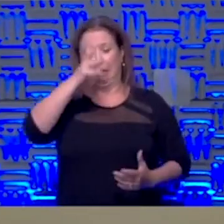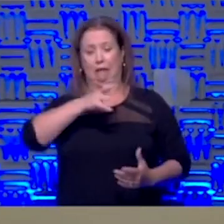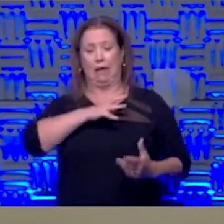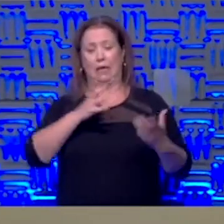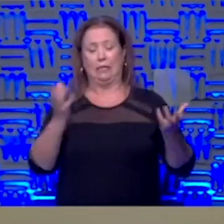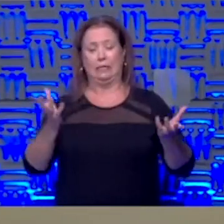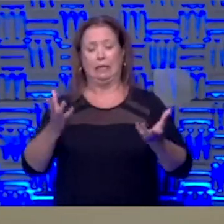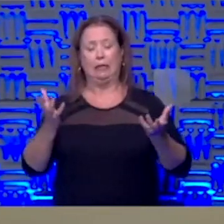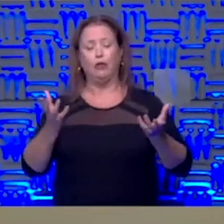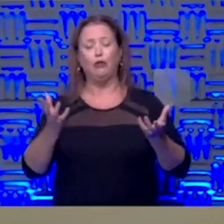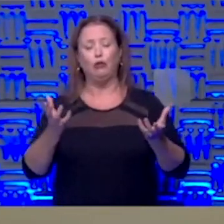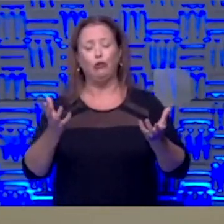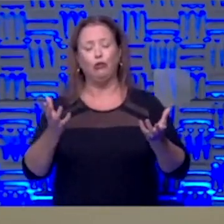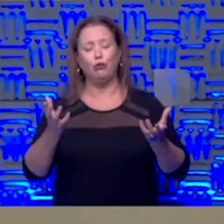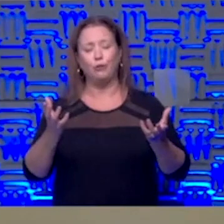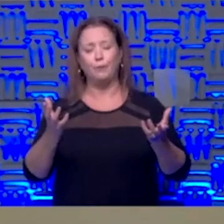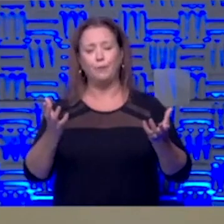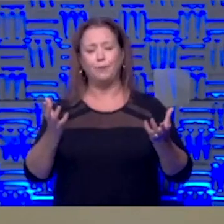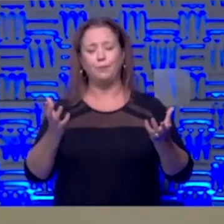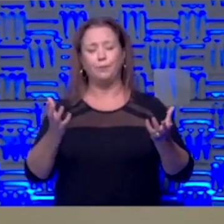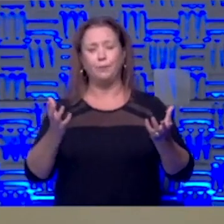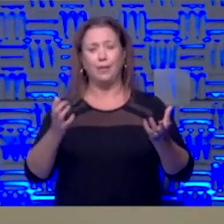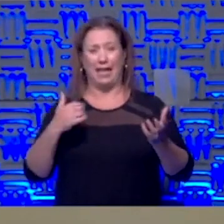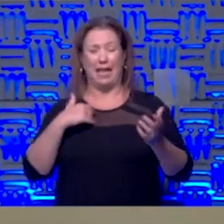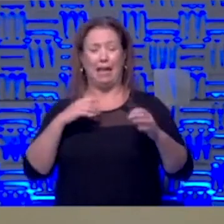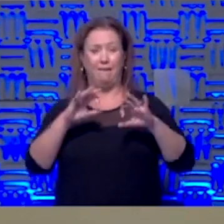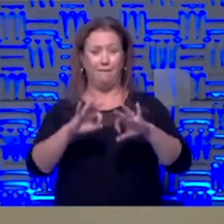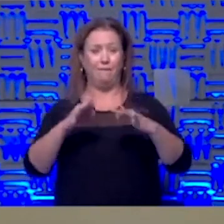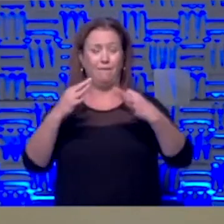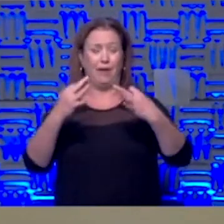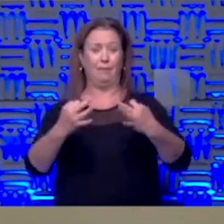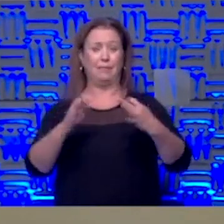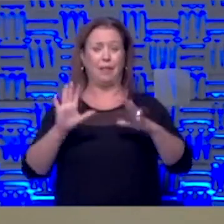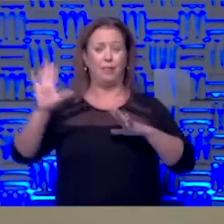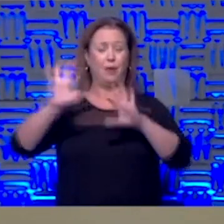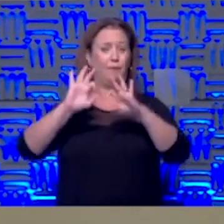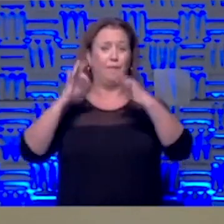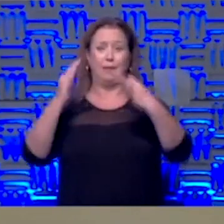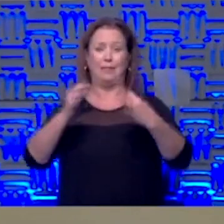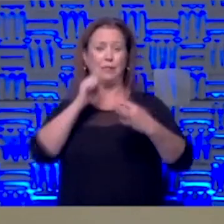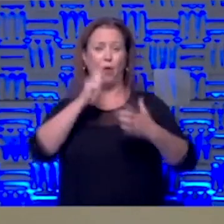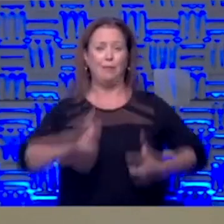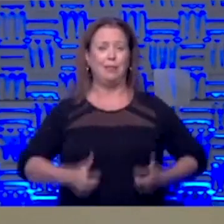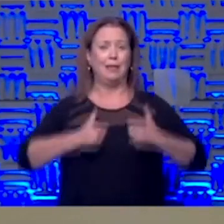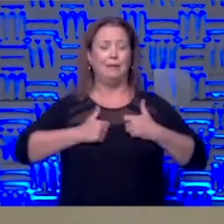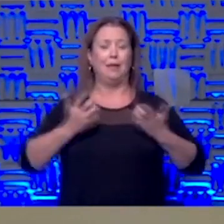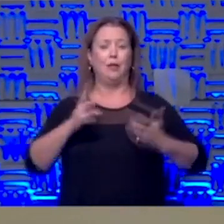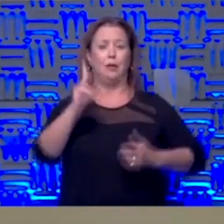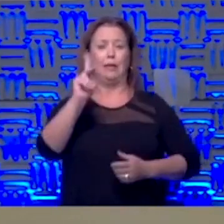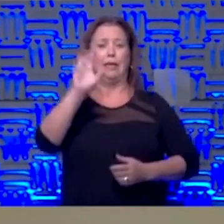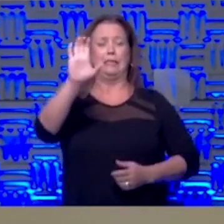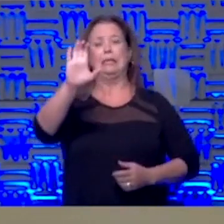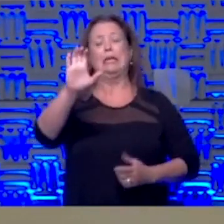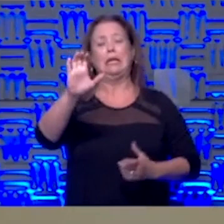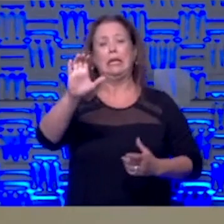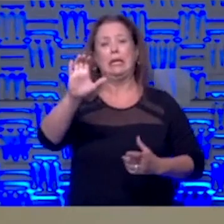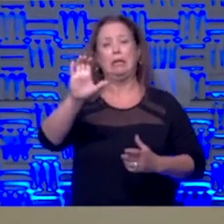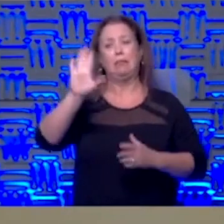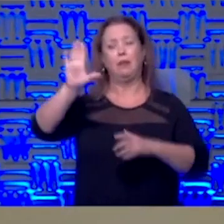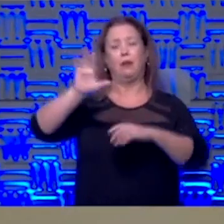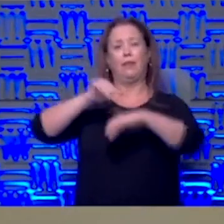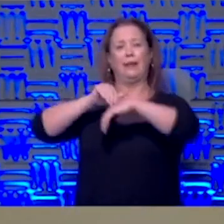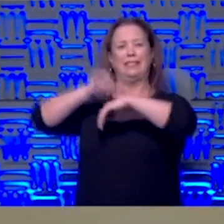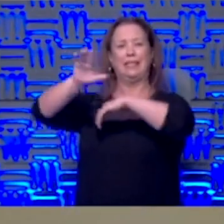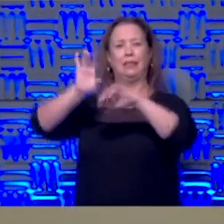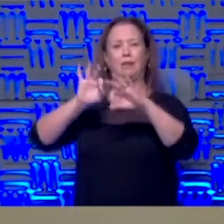town who have families, actually their families aren't in town. I mean, they've sat their families back